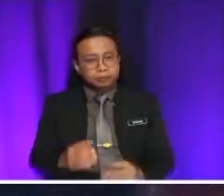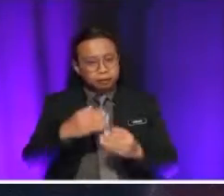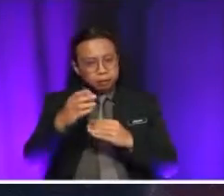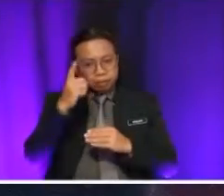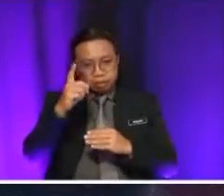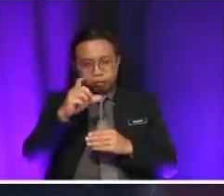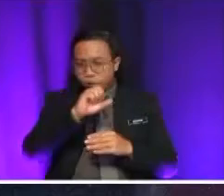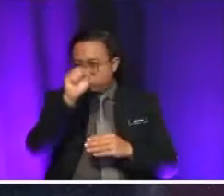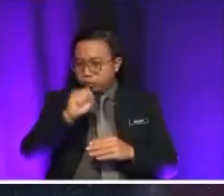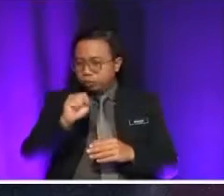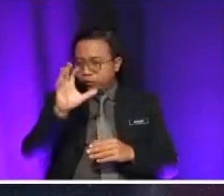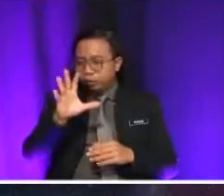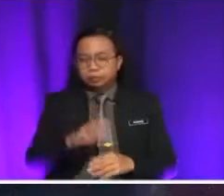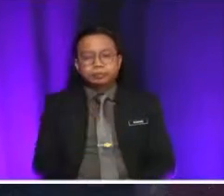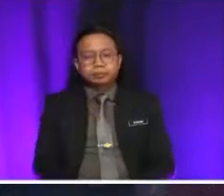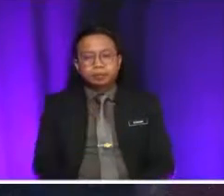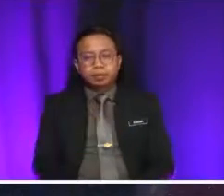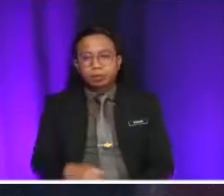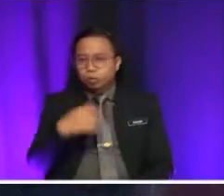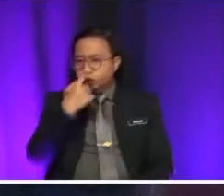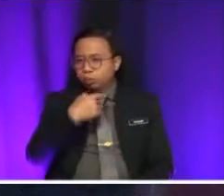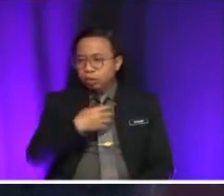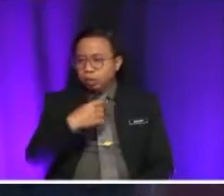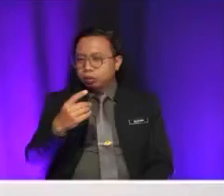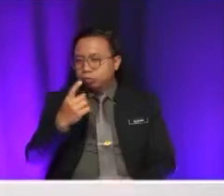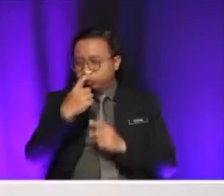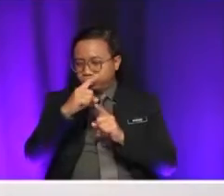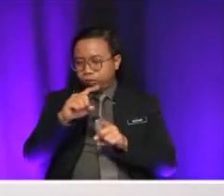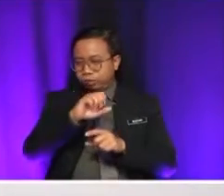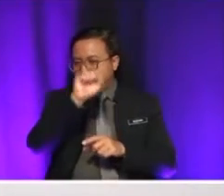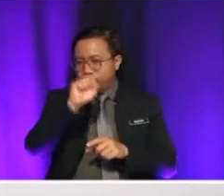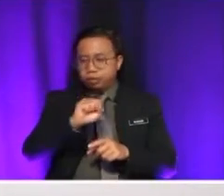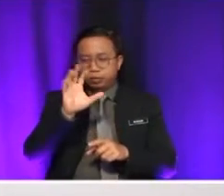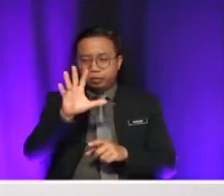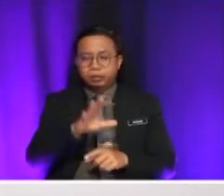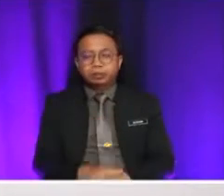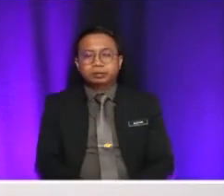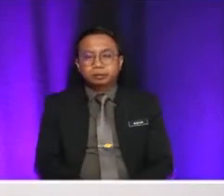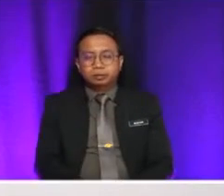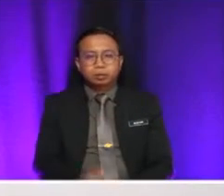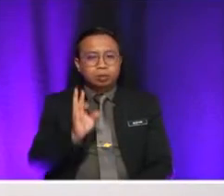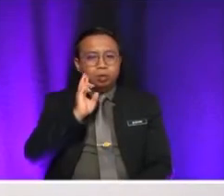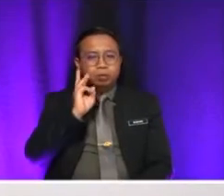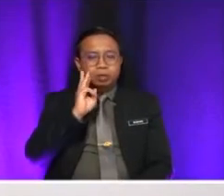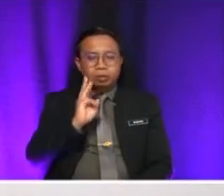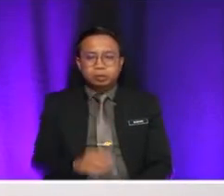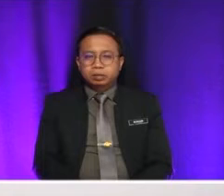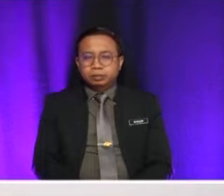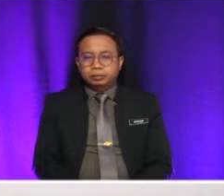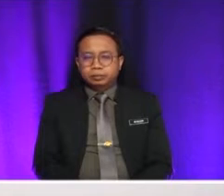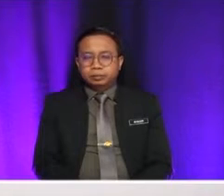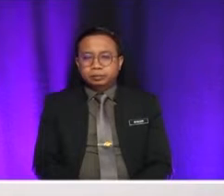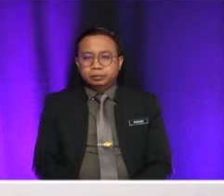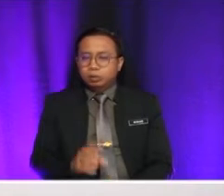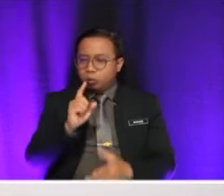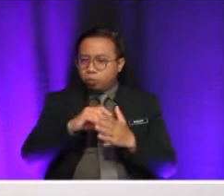at question 5. Okay, now who would like to answer question 5? Okay, Rowena. Right, Rowena, okay,